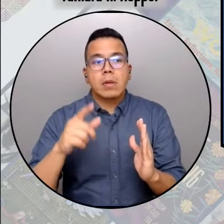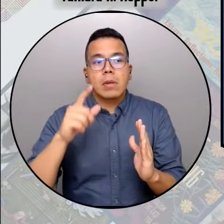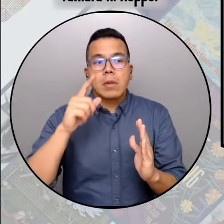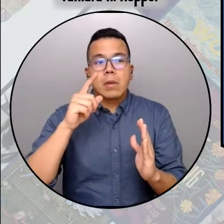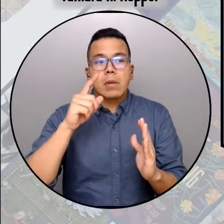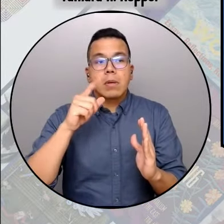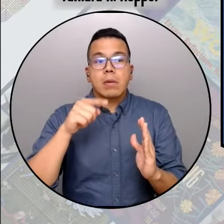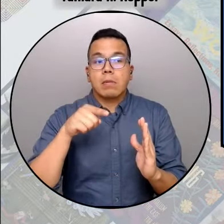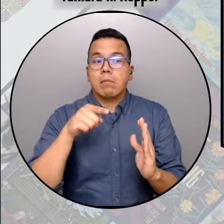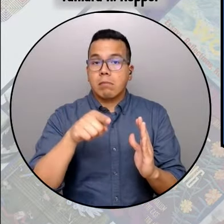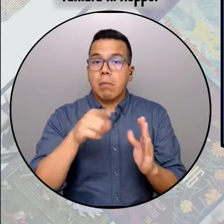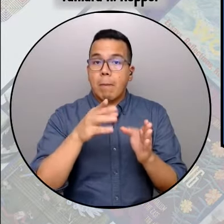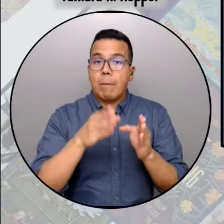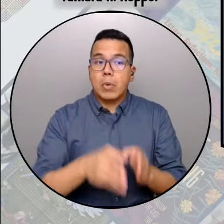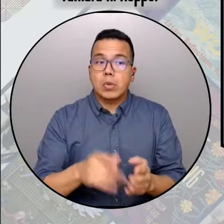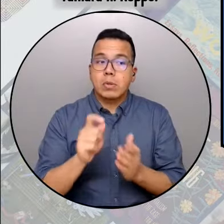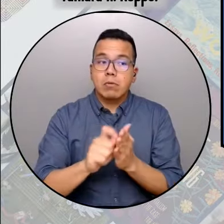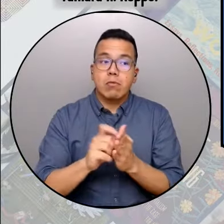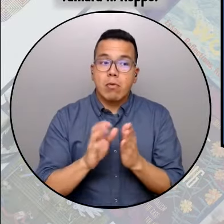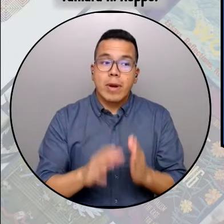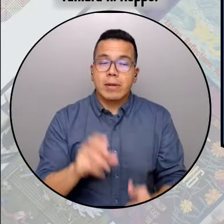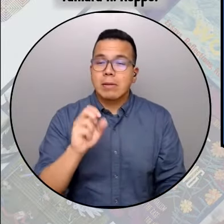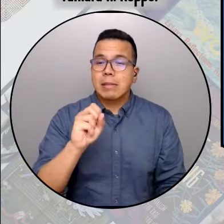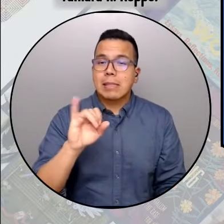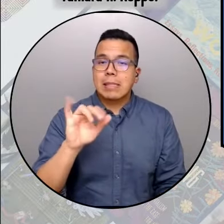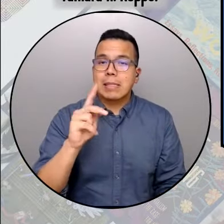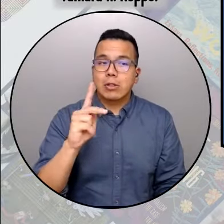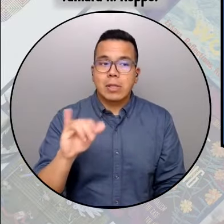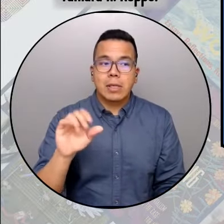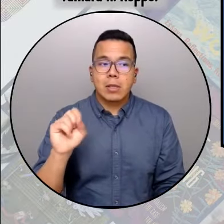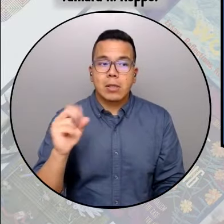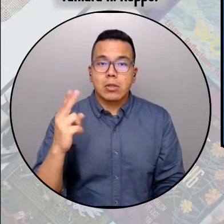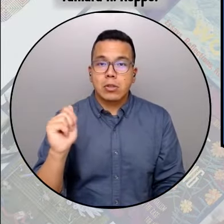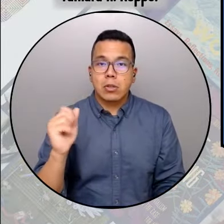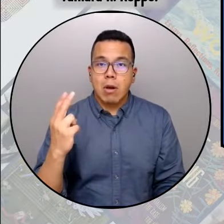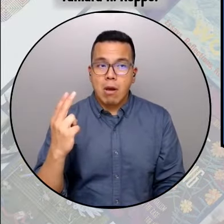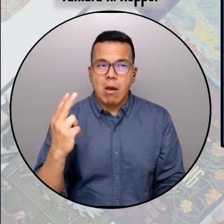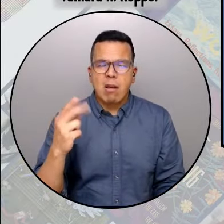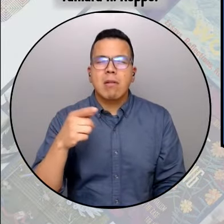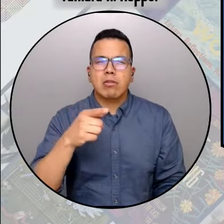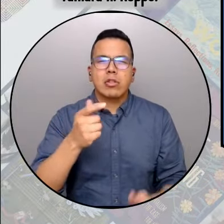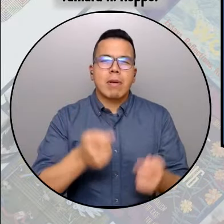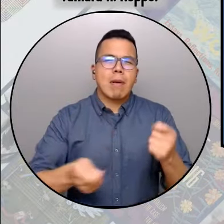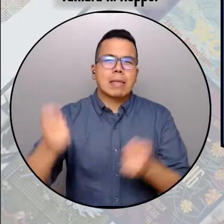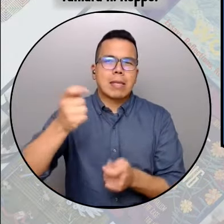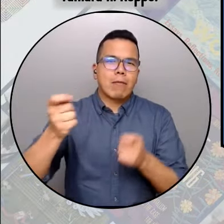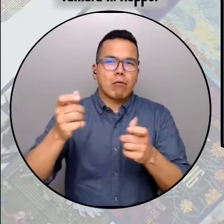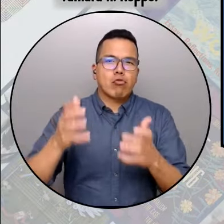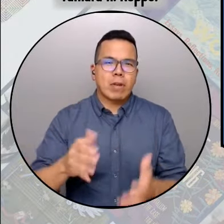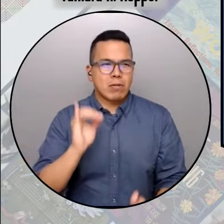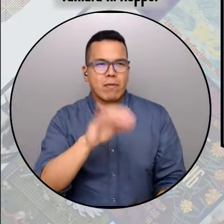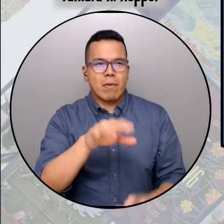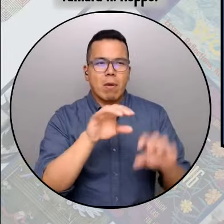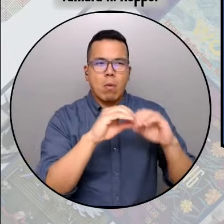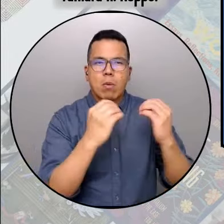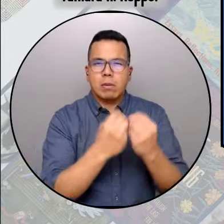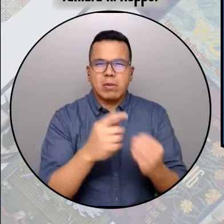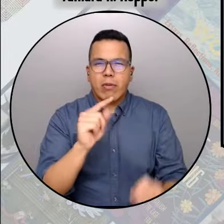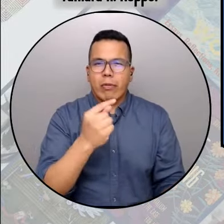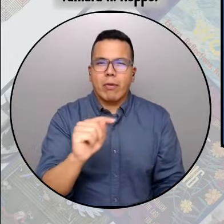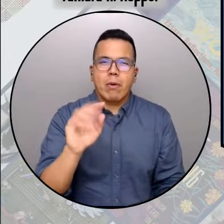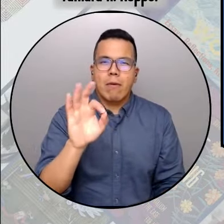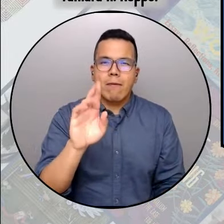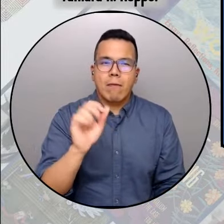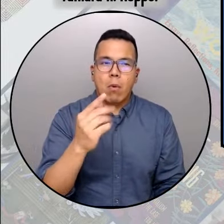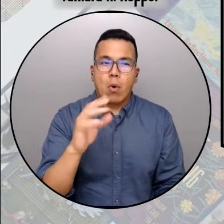of Detention Watch, Silky Shaw. And she's talking about, you know, kind of the need for more people in the immigrant